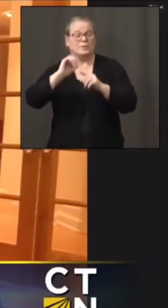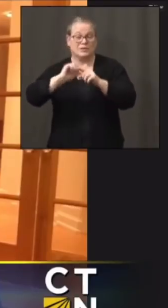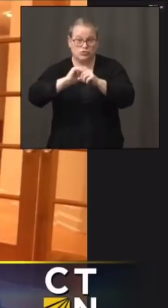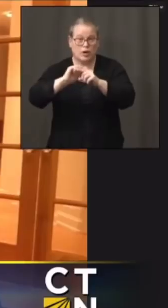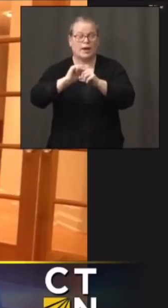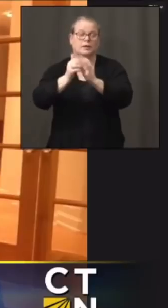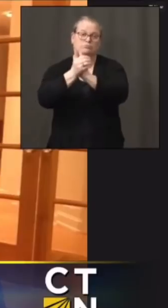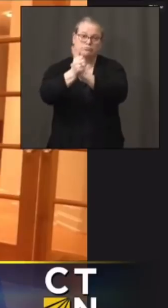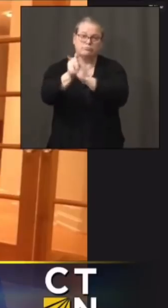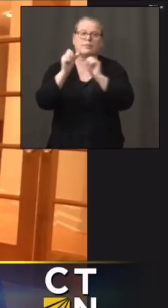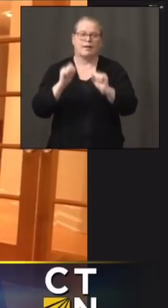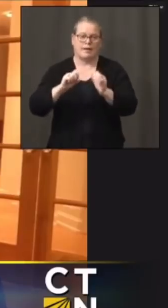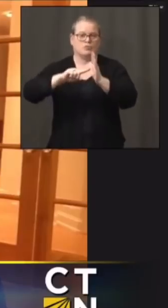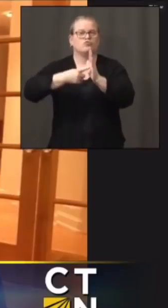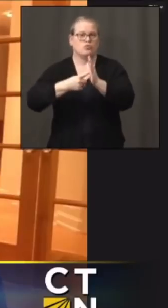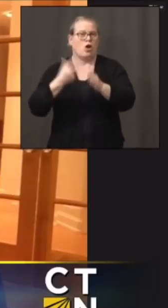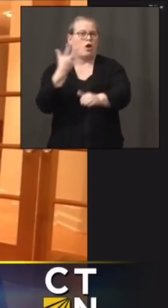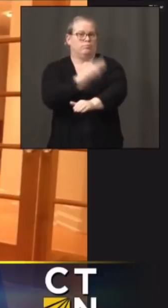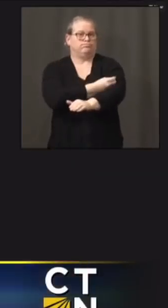administering vaccine.